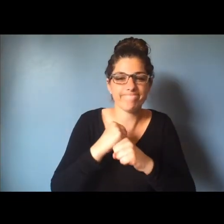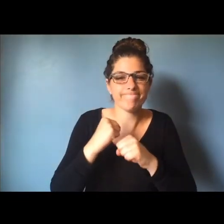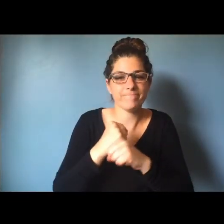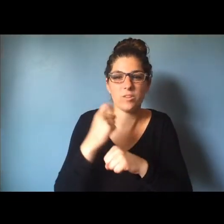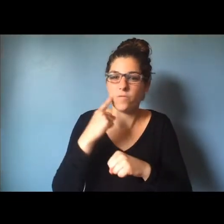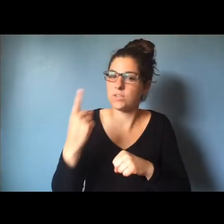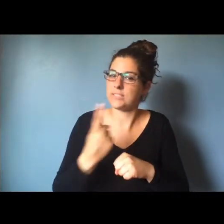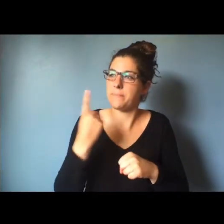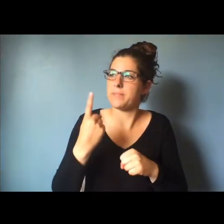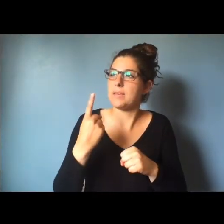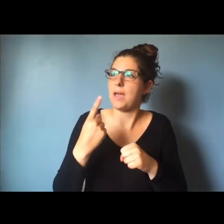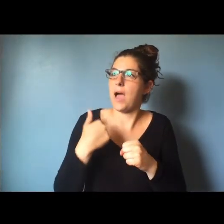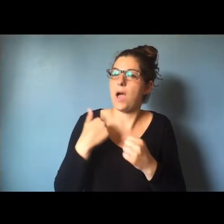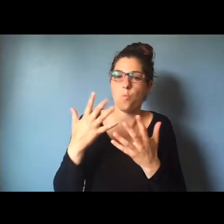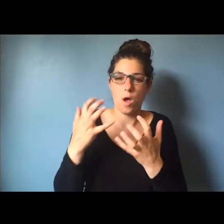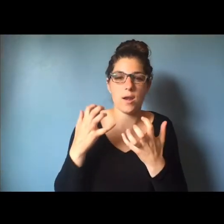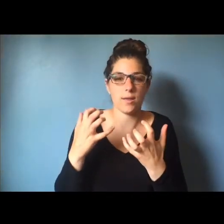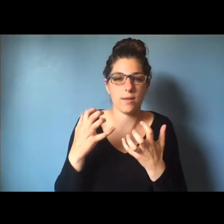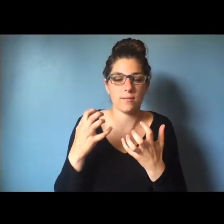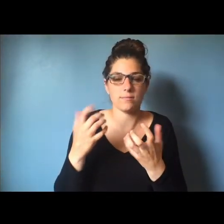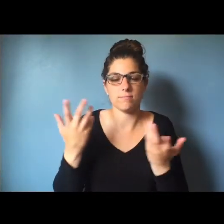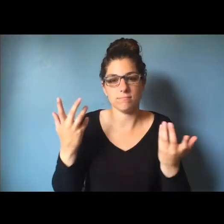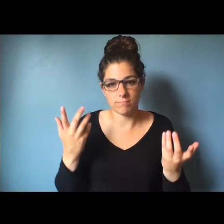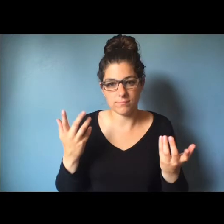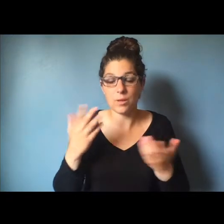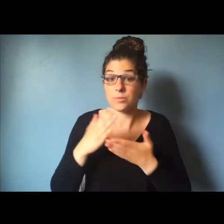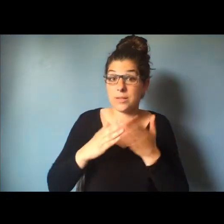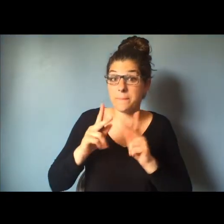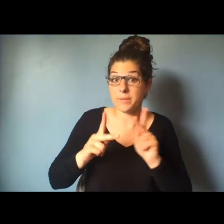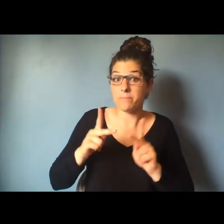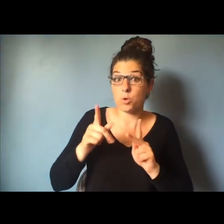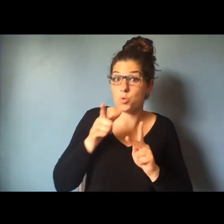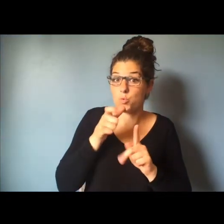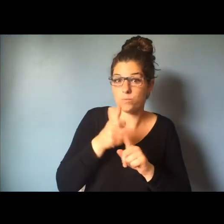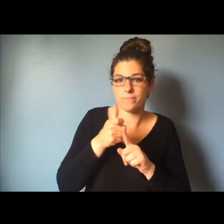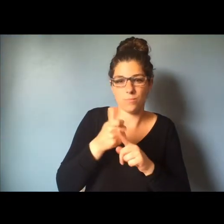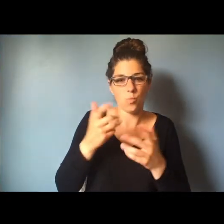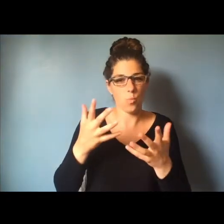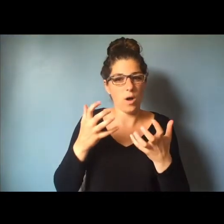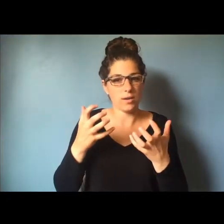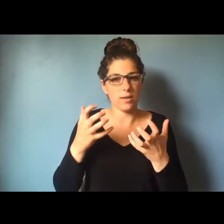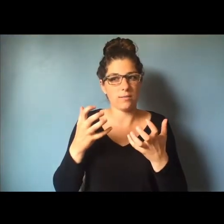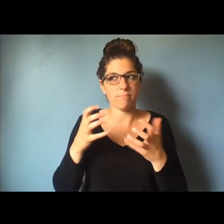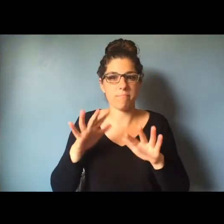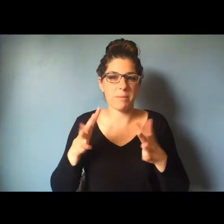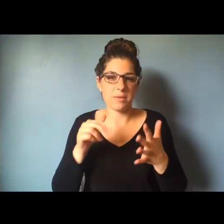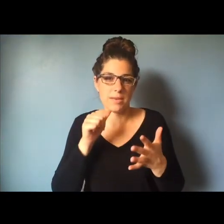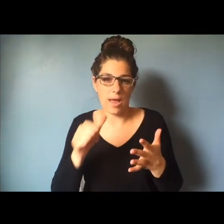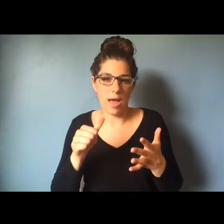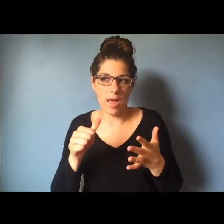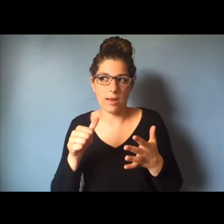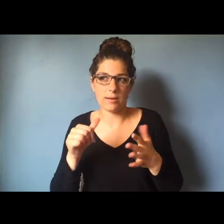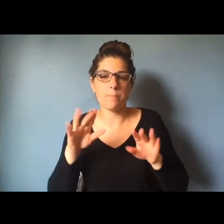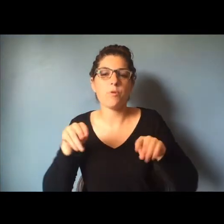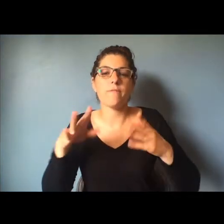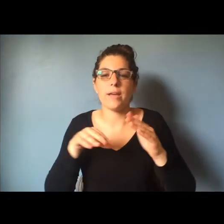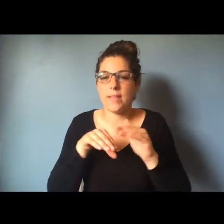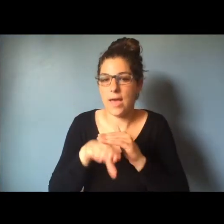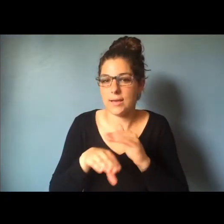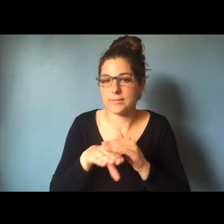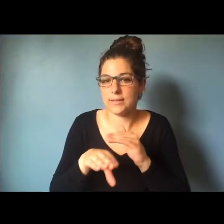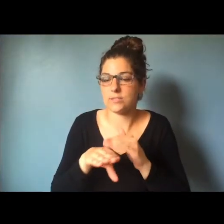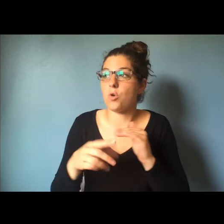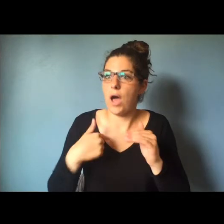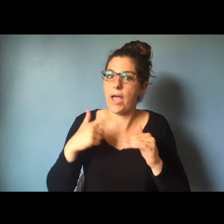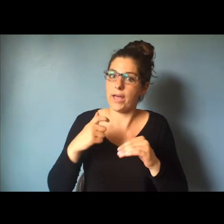was privileged to, although that there were some people that wanted to maybe not give me the access to that